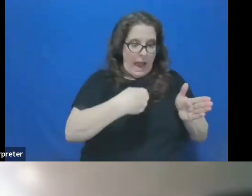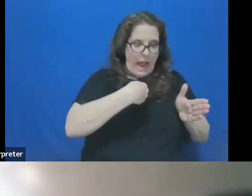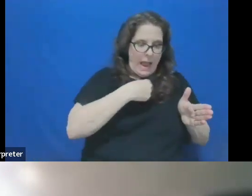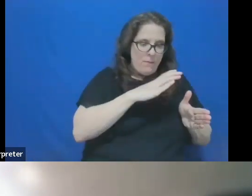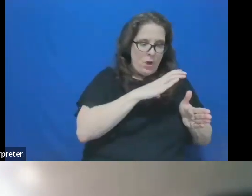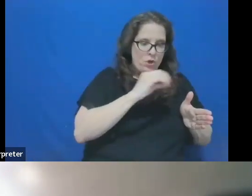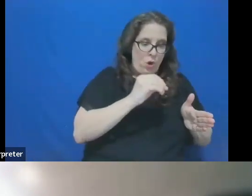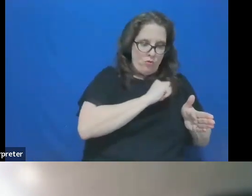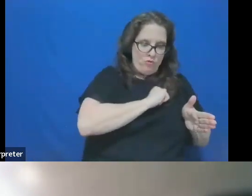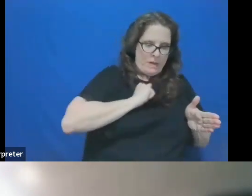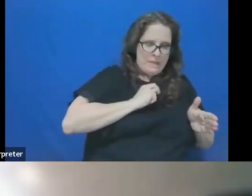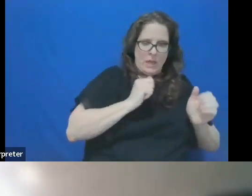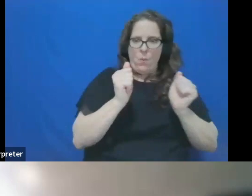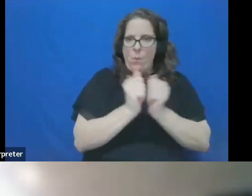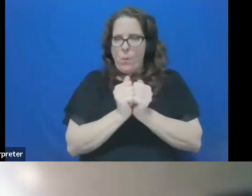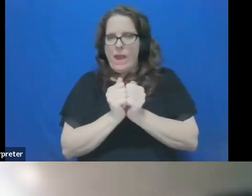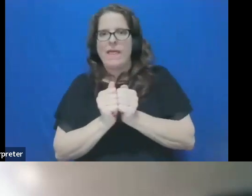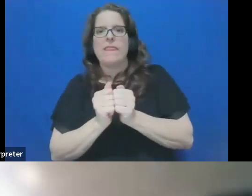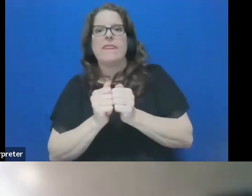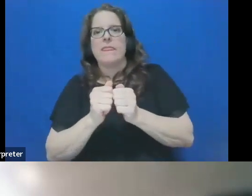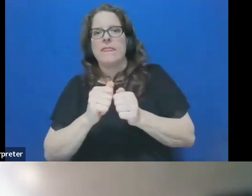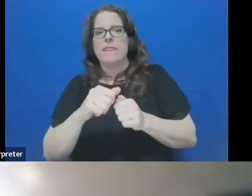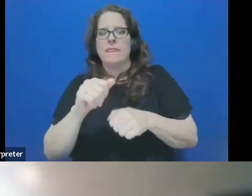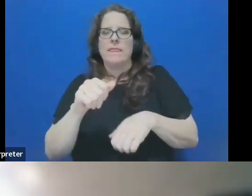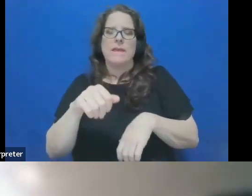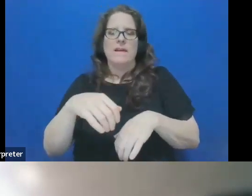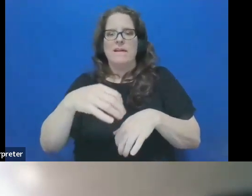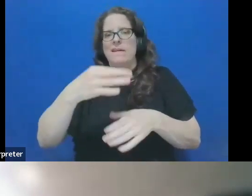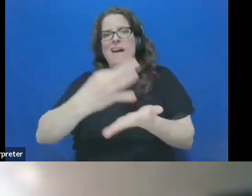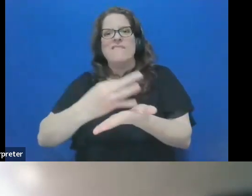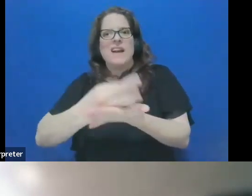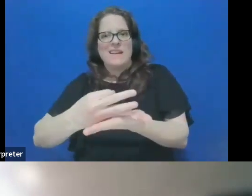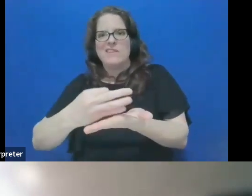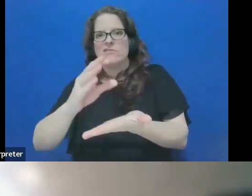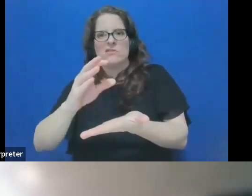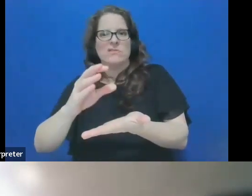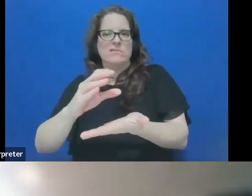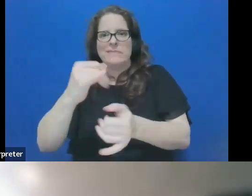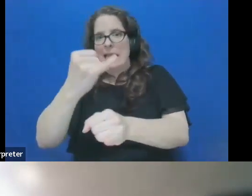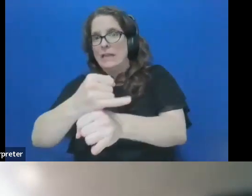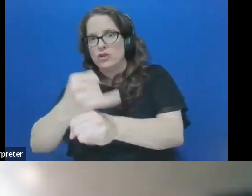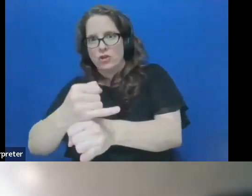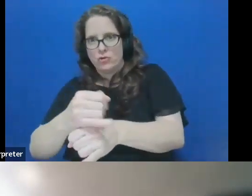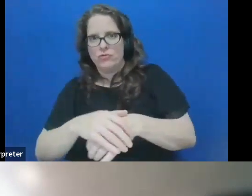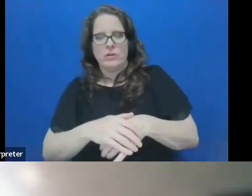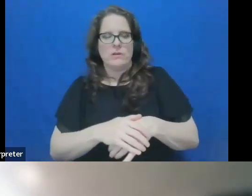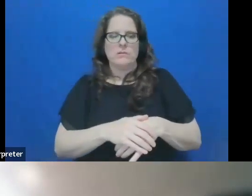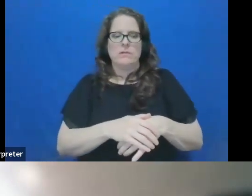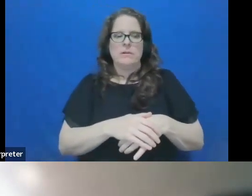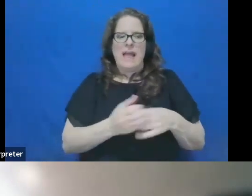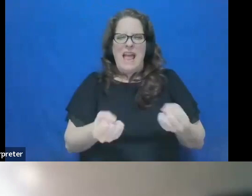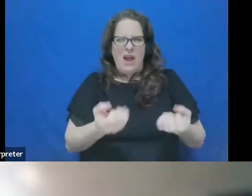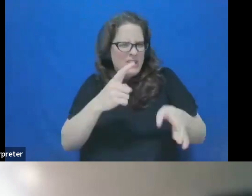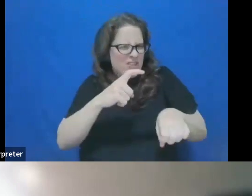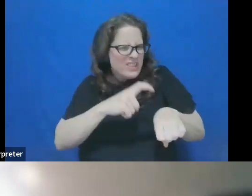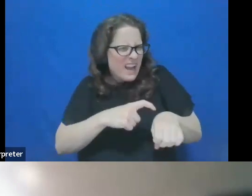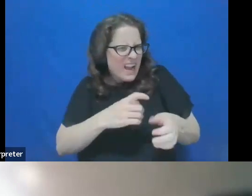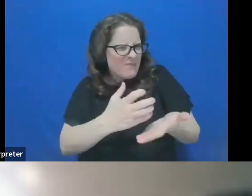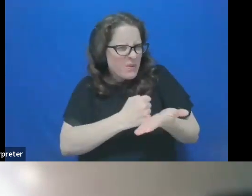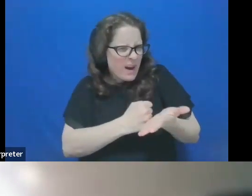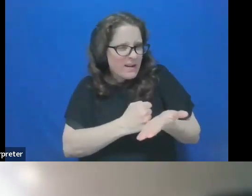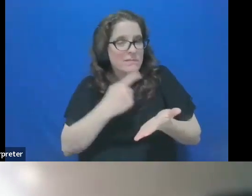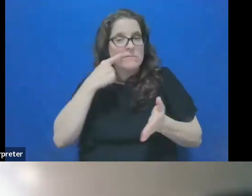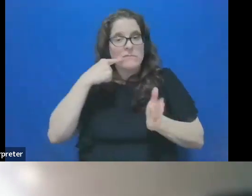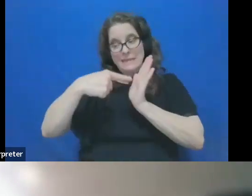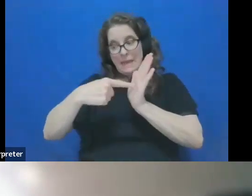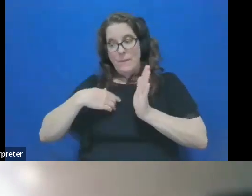Our son will be a co-trustee with a financial institution. Many of our daughter's expenses are paid from her SSI account